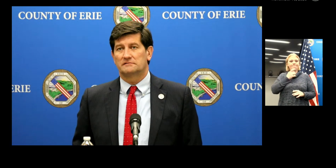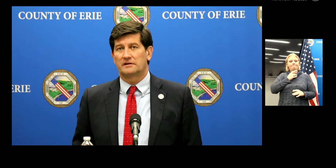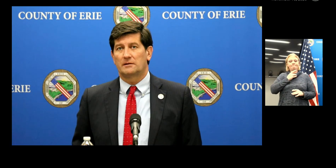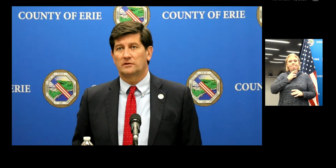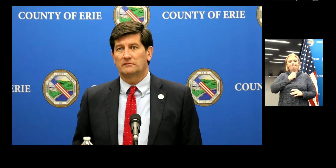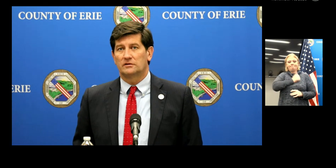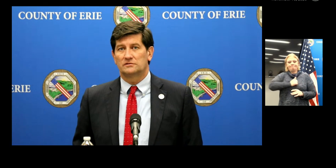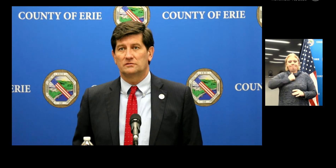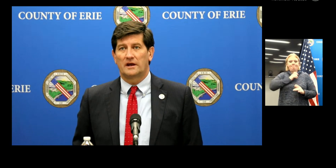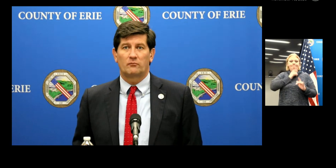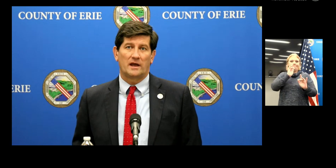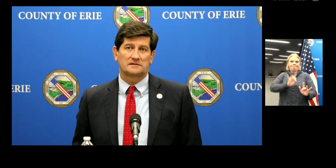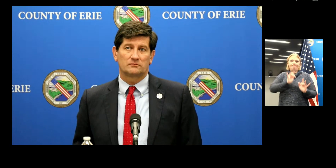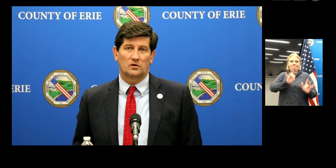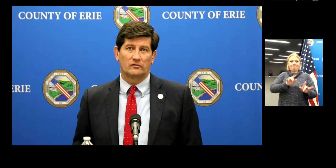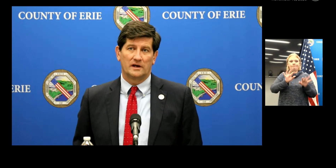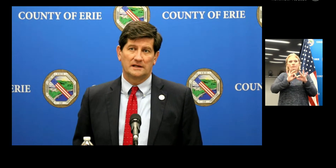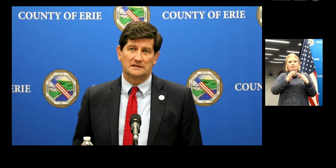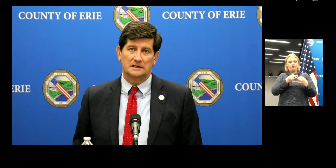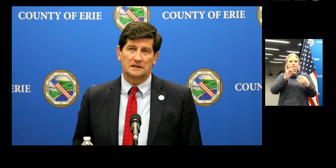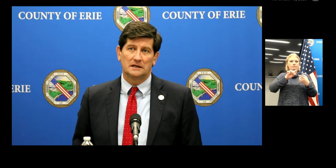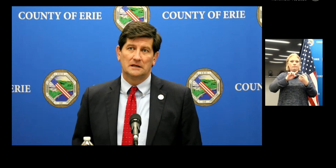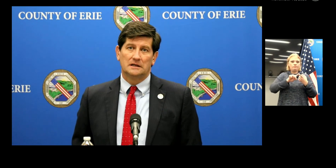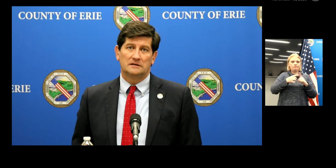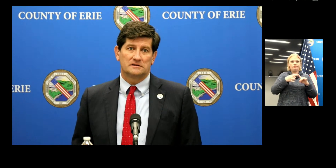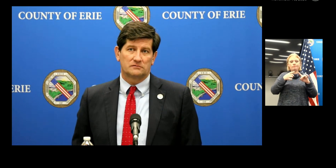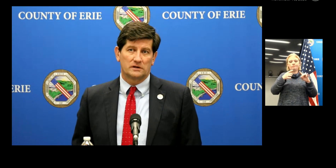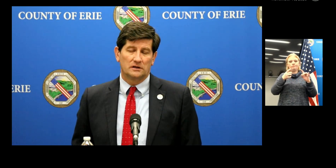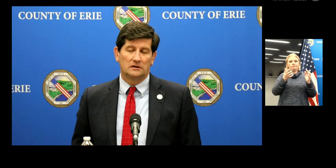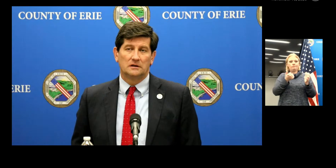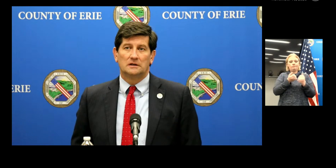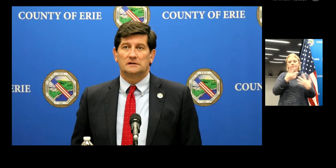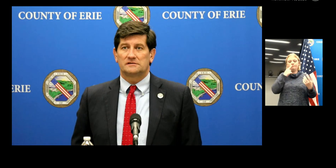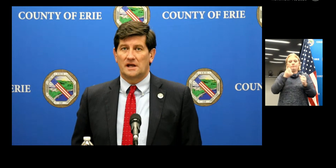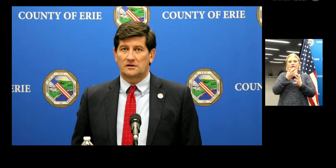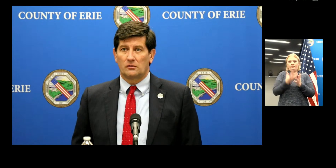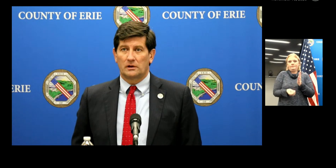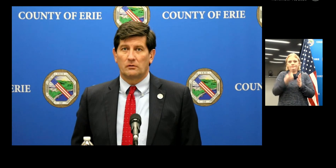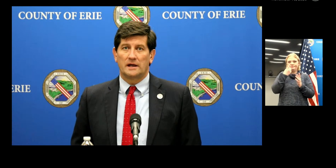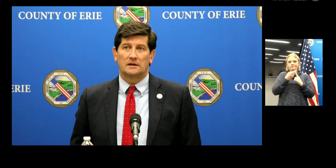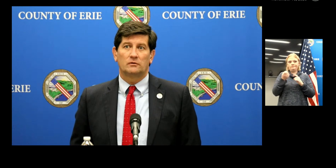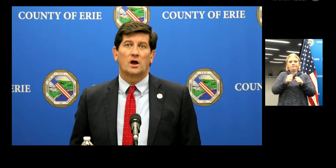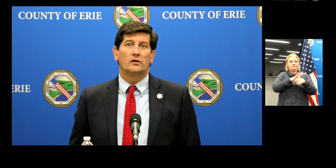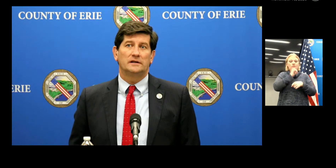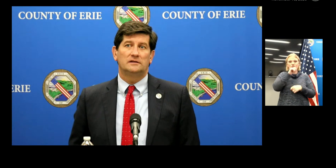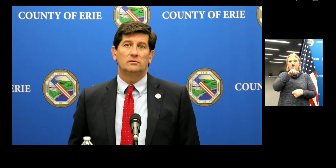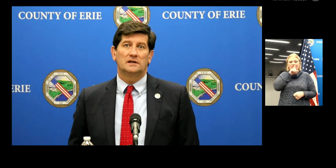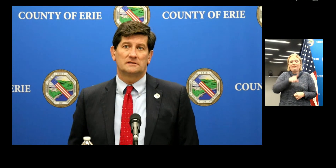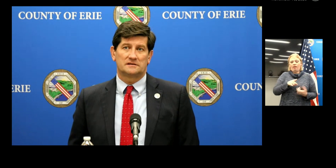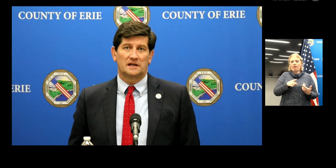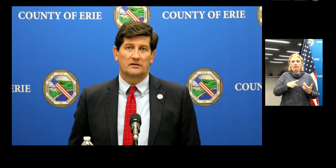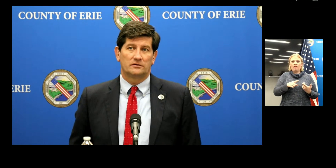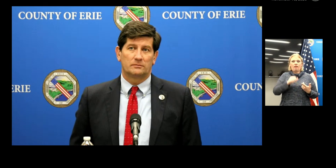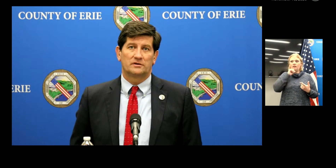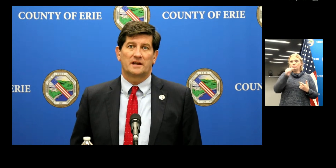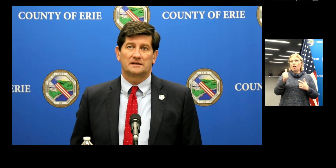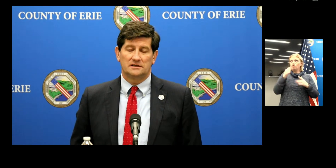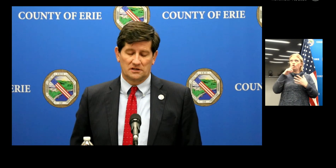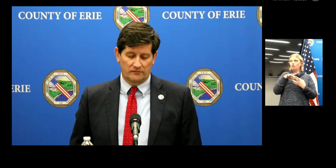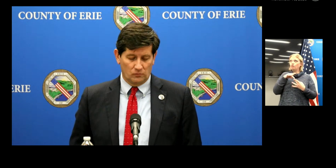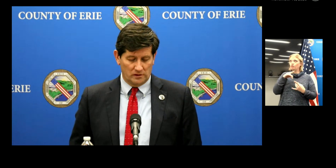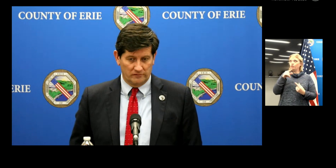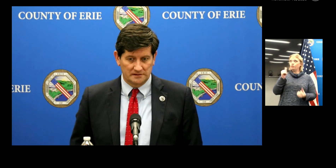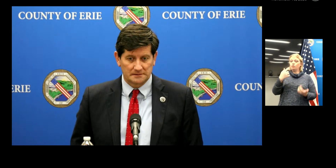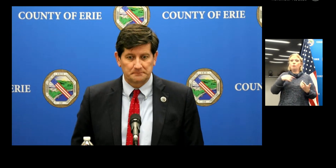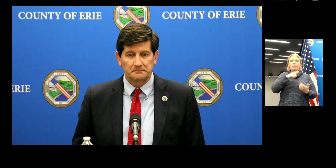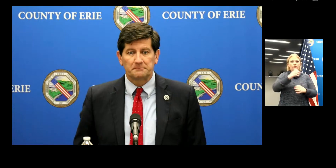friends and family of those who have passed from COVID-19. This is real, it's not going away, and we all need to be in this together to protect each and